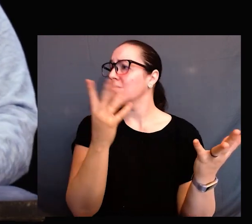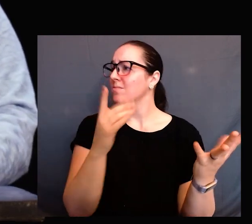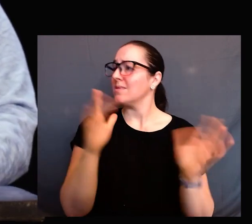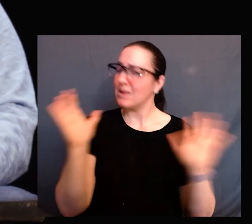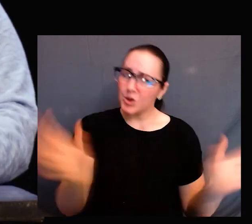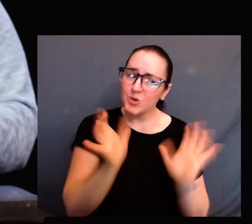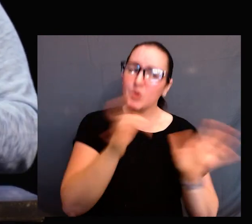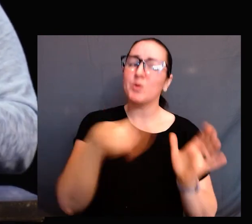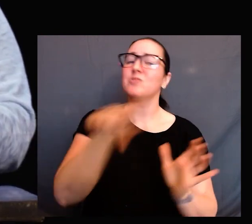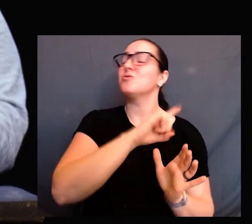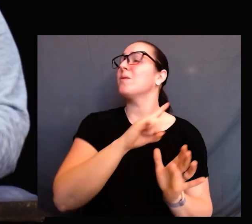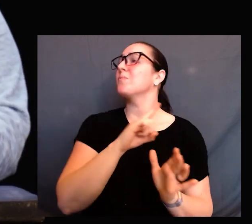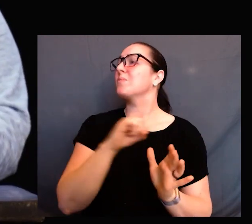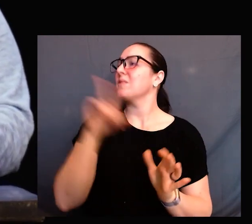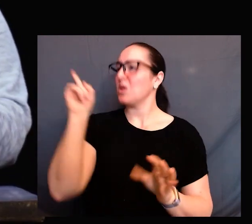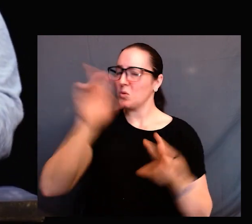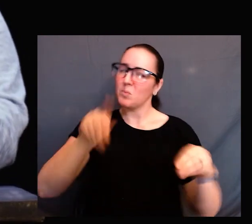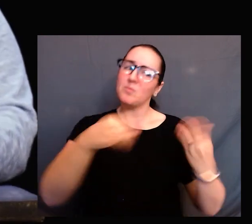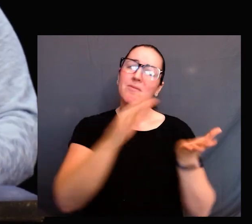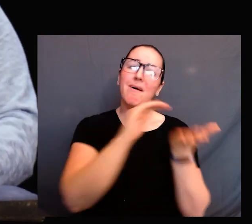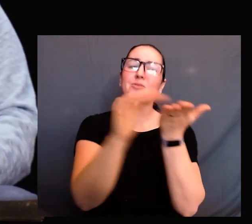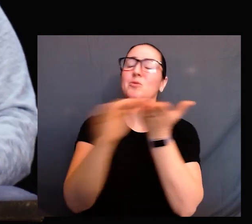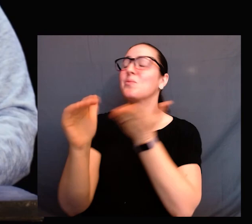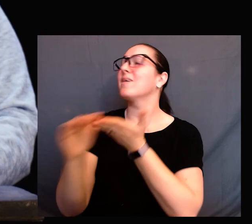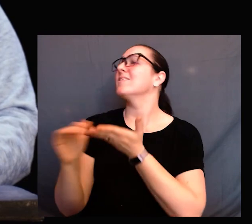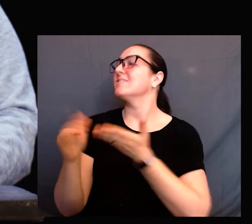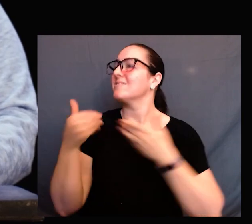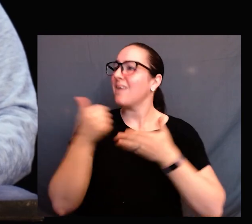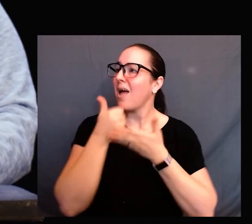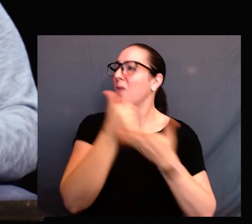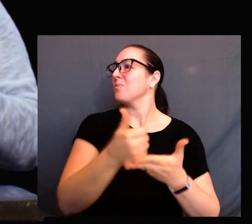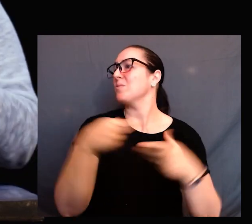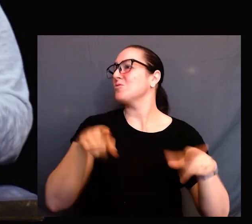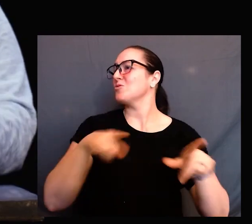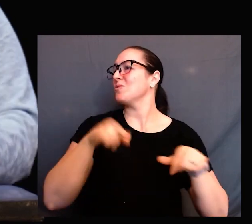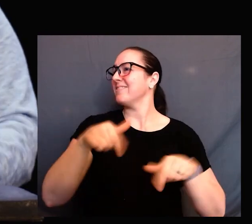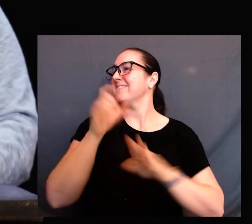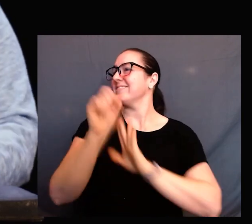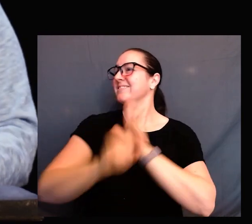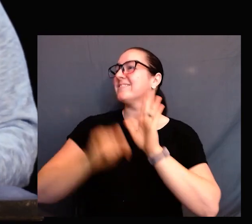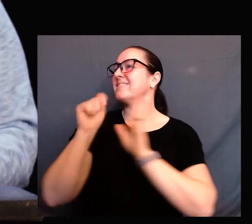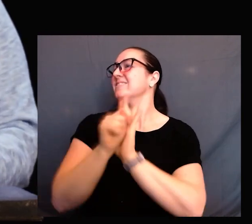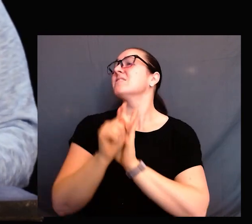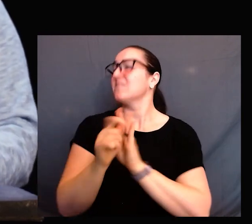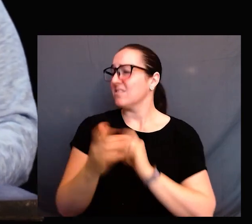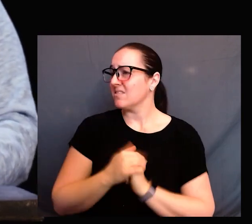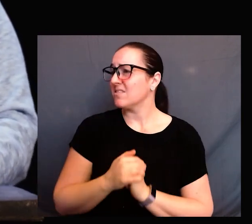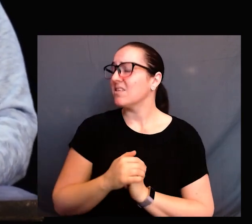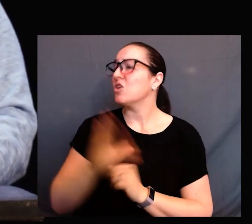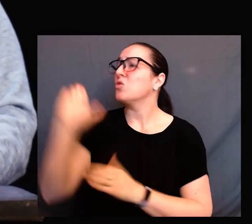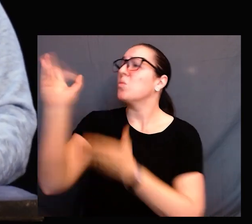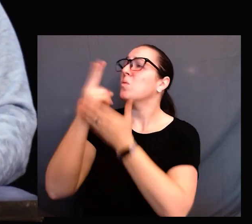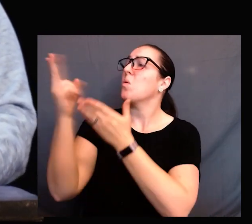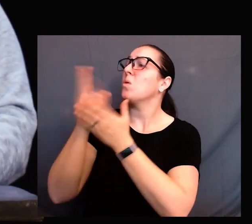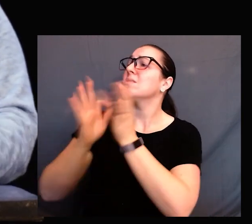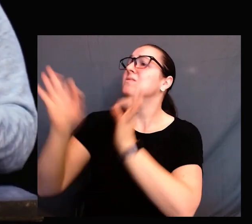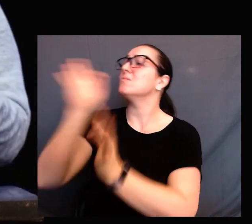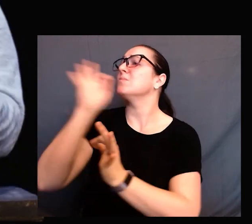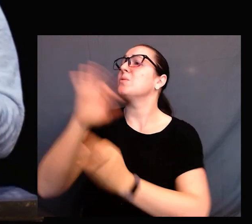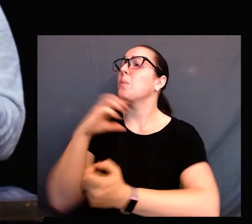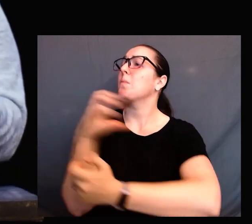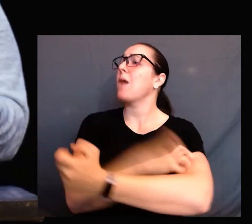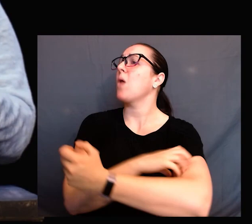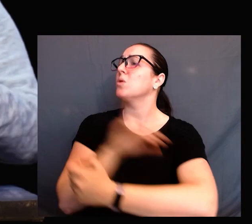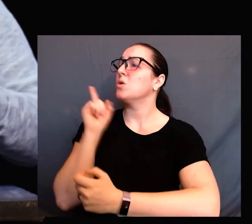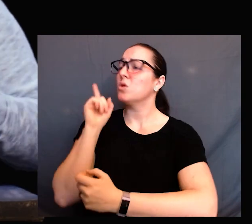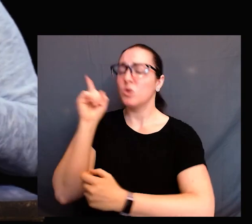assured that you're going to give them the grace to navigate this season. And by the power and strength of your Holy Spirit, you're going to